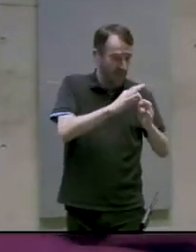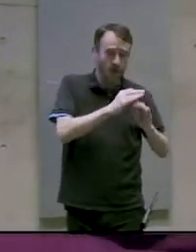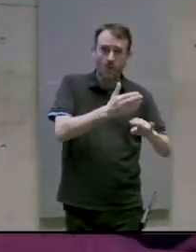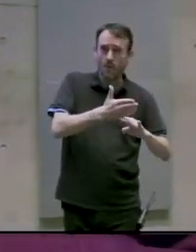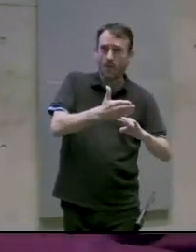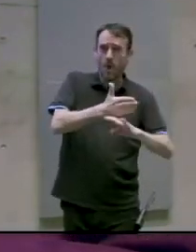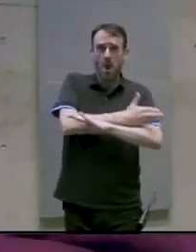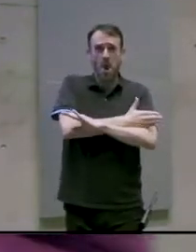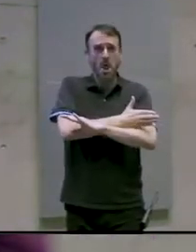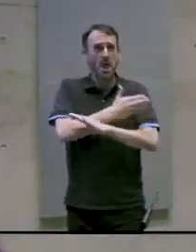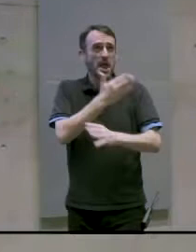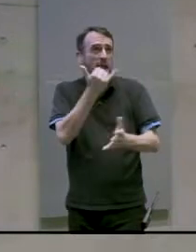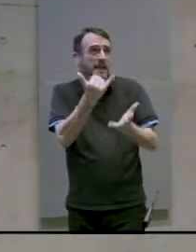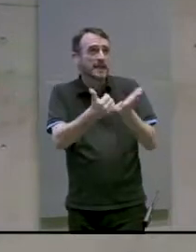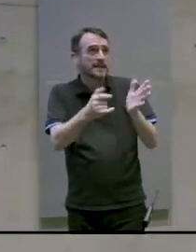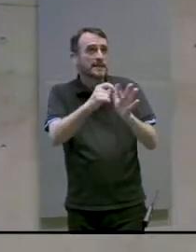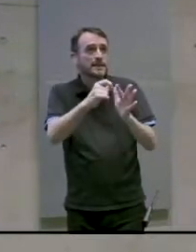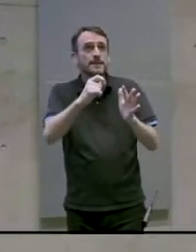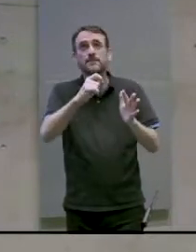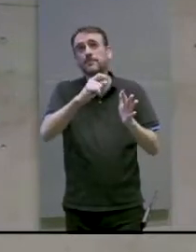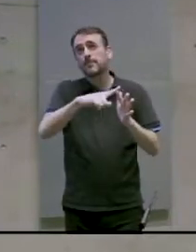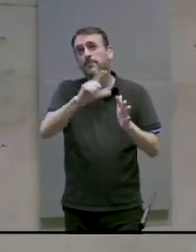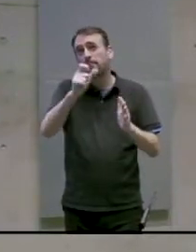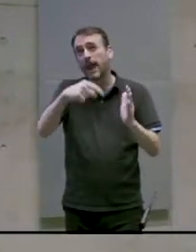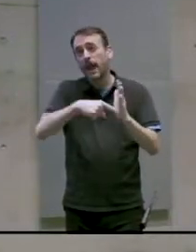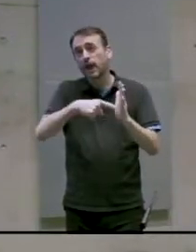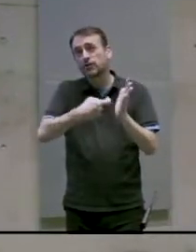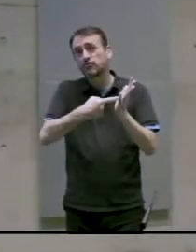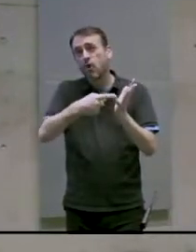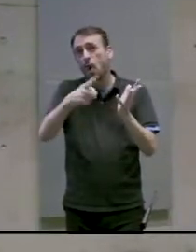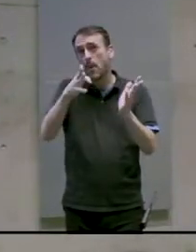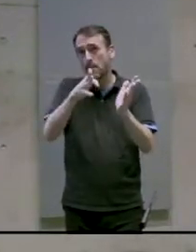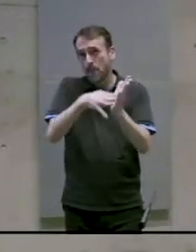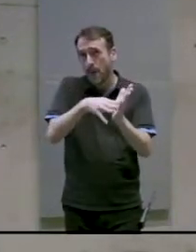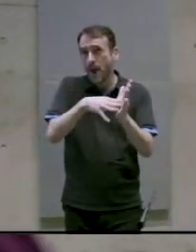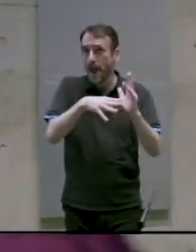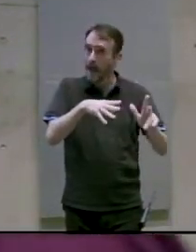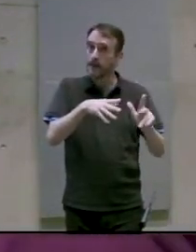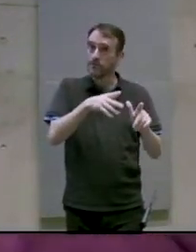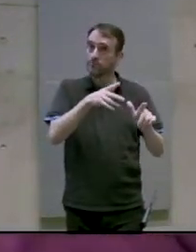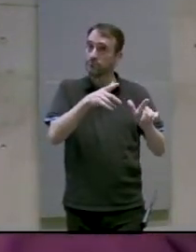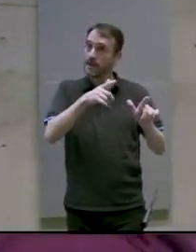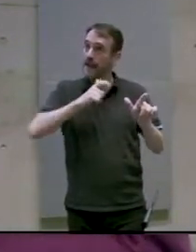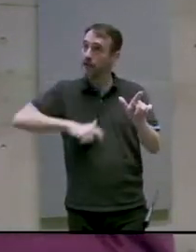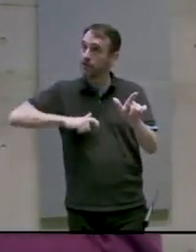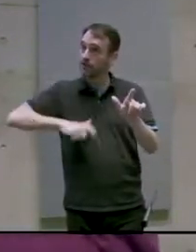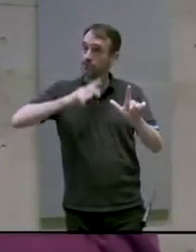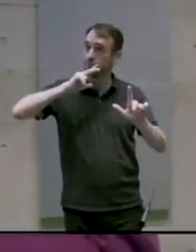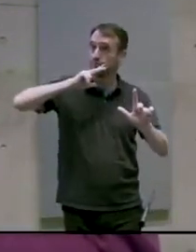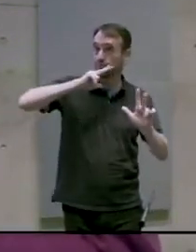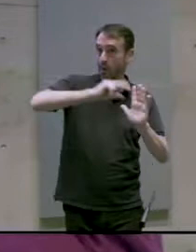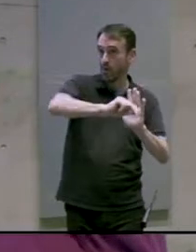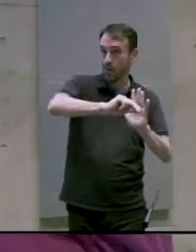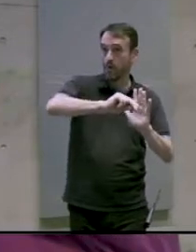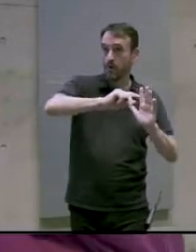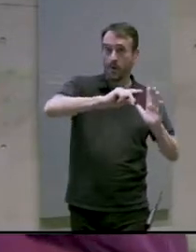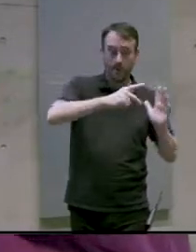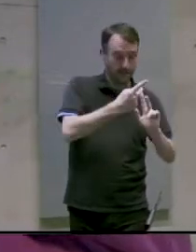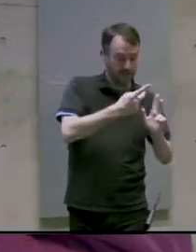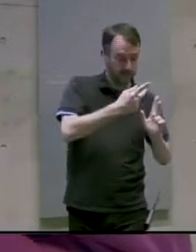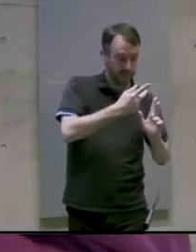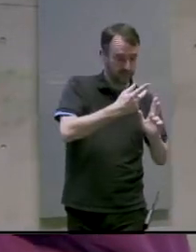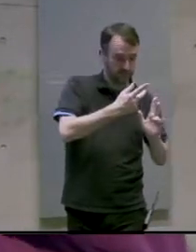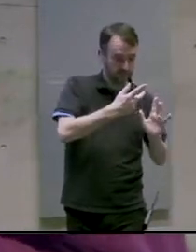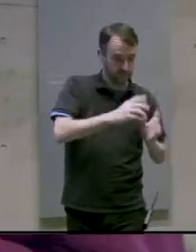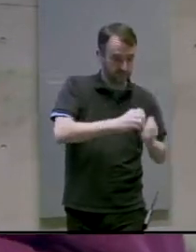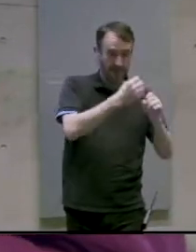the Spectrum, and even our Spectrum games spoke. So we've made a lot of games, and they all speak. But they don't speak back, do